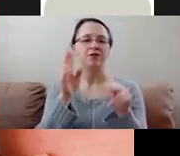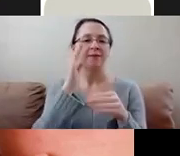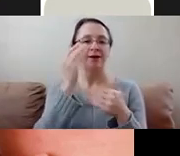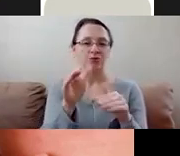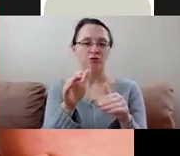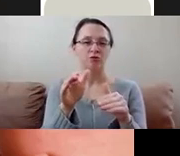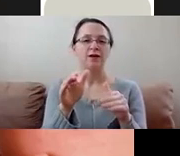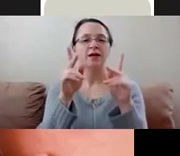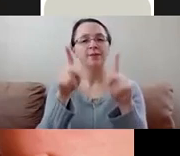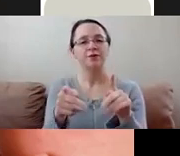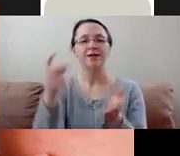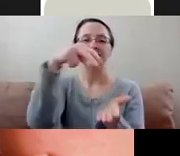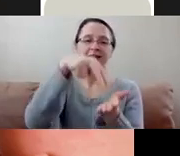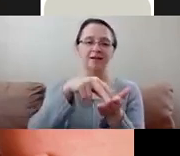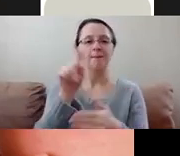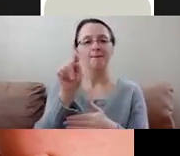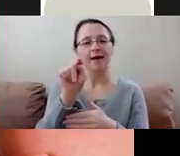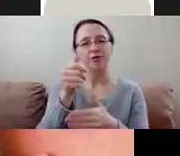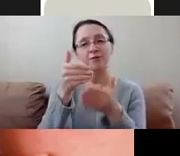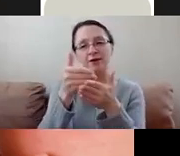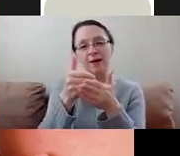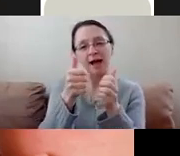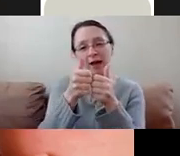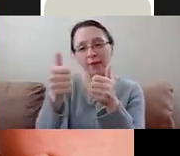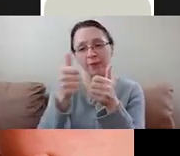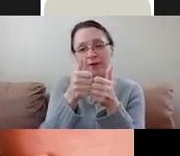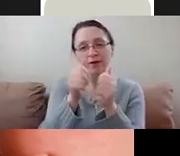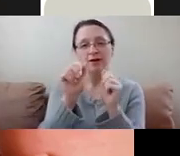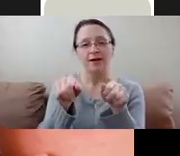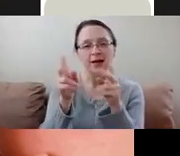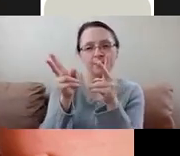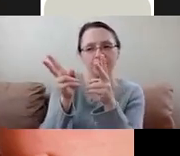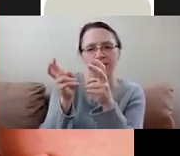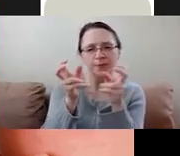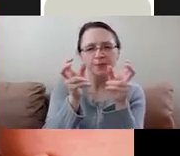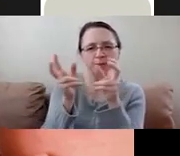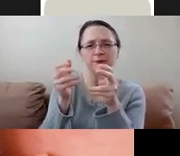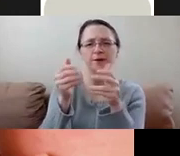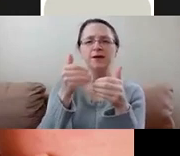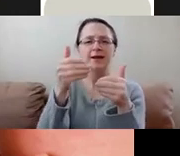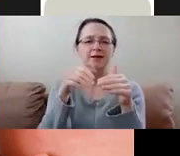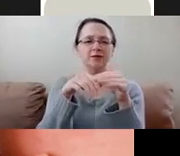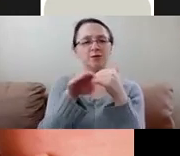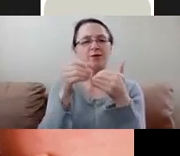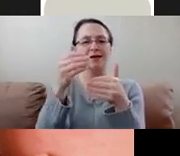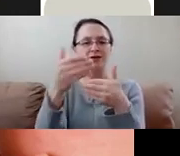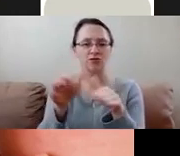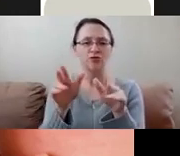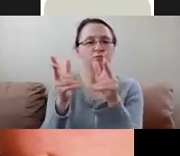person gets out, like as the bathroom is nearby, it can see it. It can see like potentially the next room.